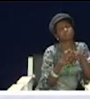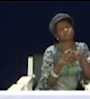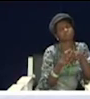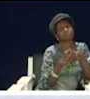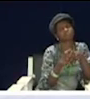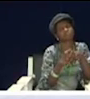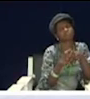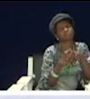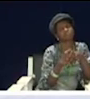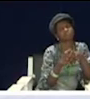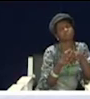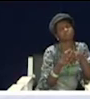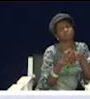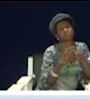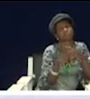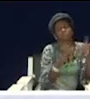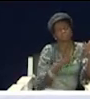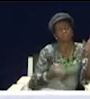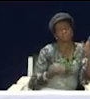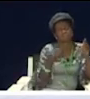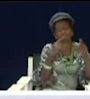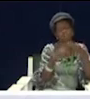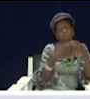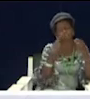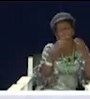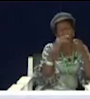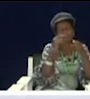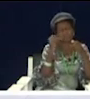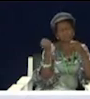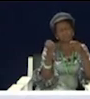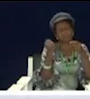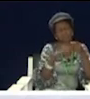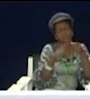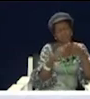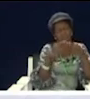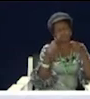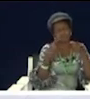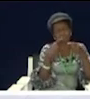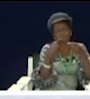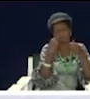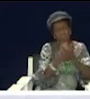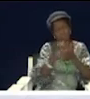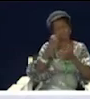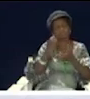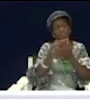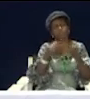The Lord asked me to tell somebody, and I want to say amen to it before I tell you.